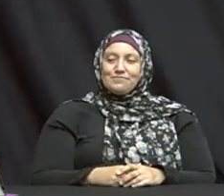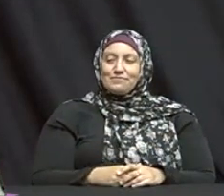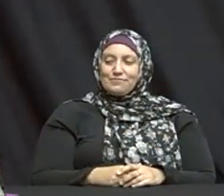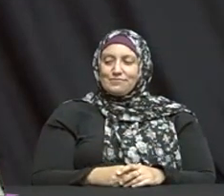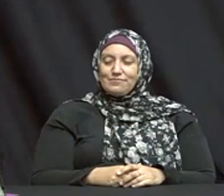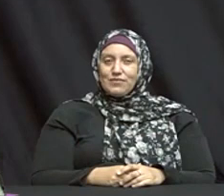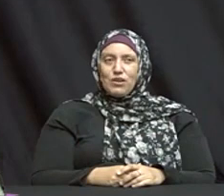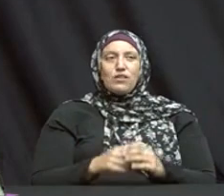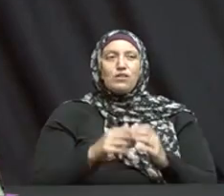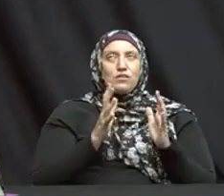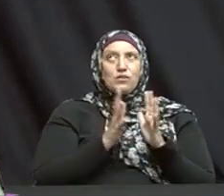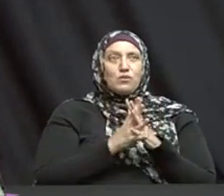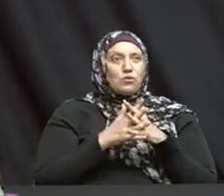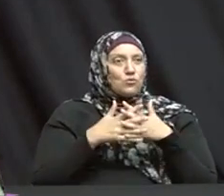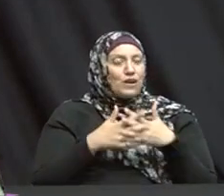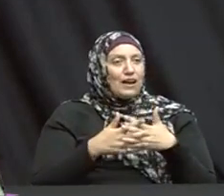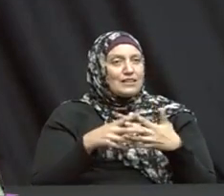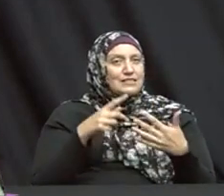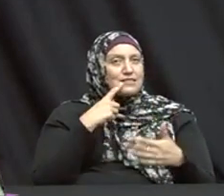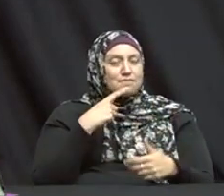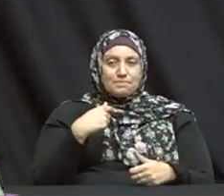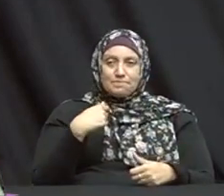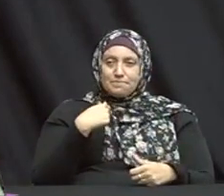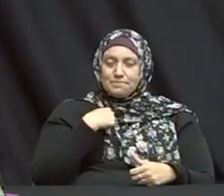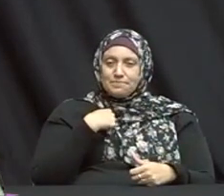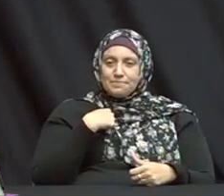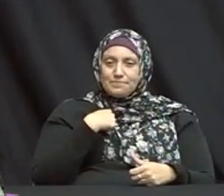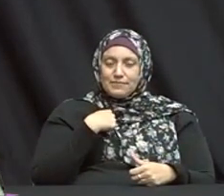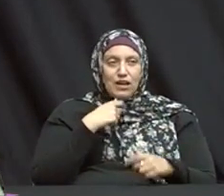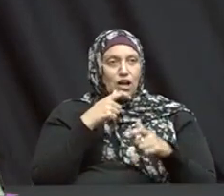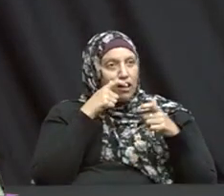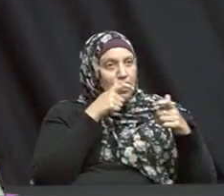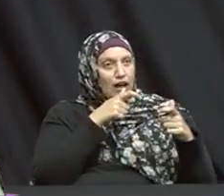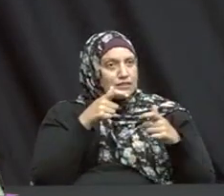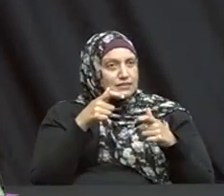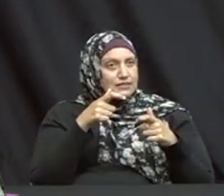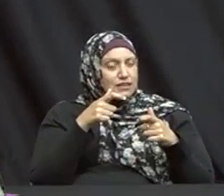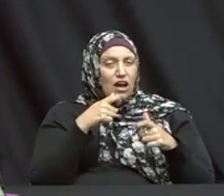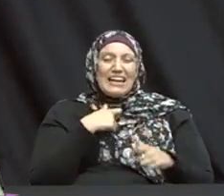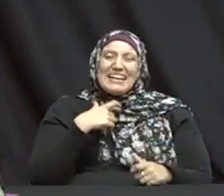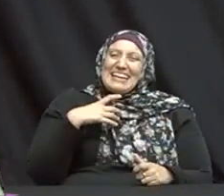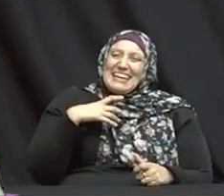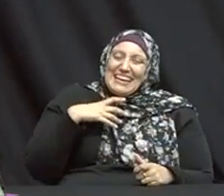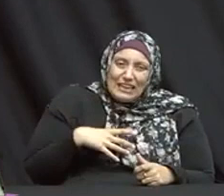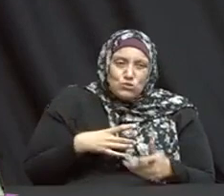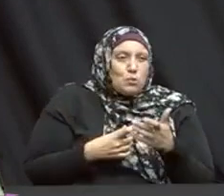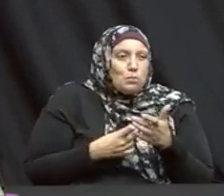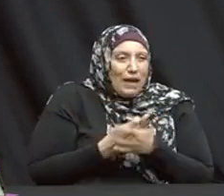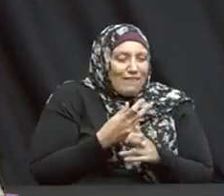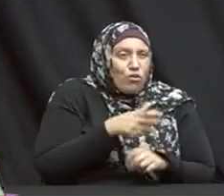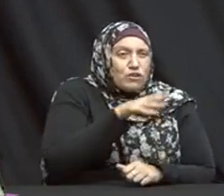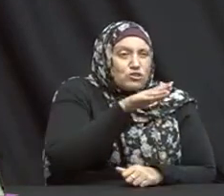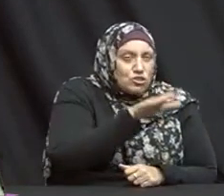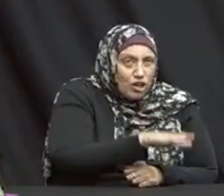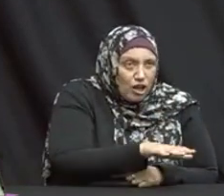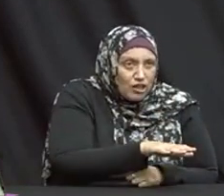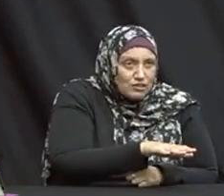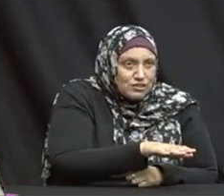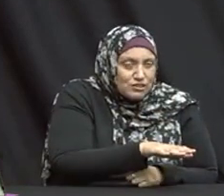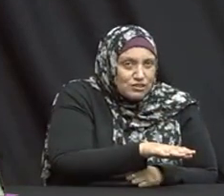of the expenses that cannot spend from his pocket, he is allowed to take. If he is not, then better to spend from his pocket and